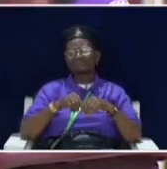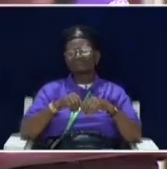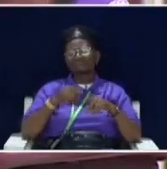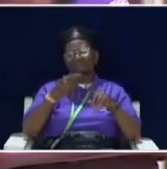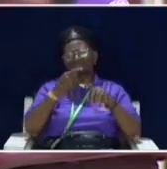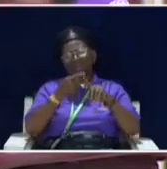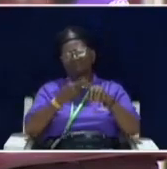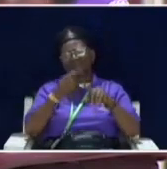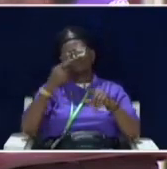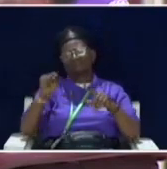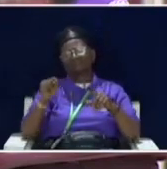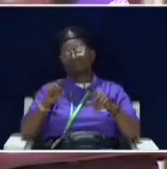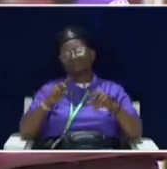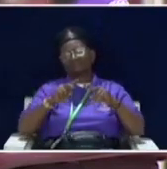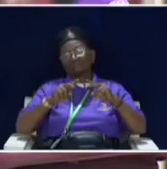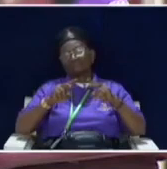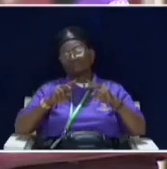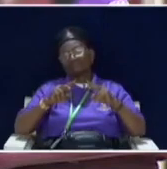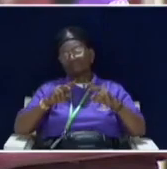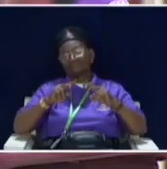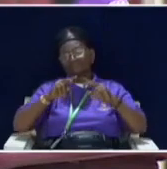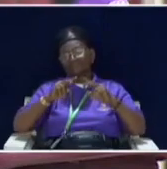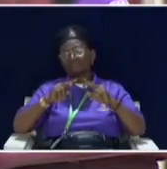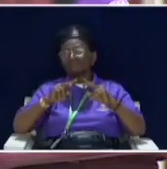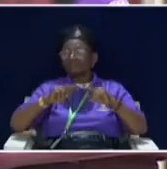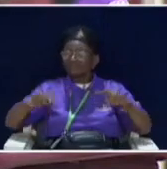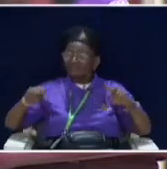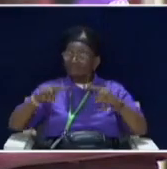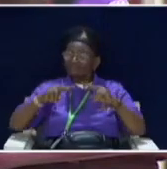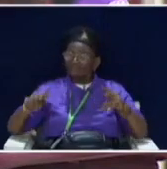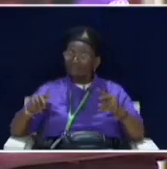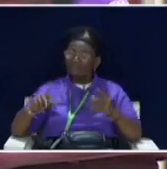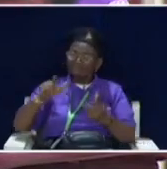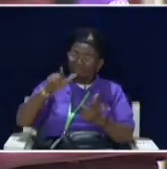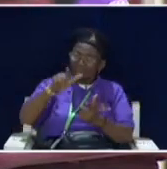from the very, very lowest point on